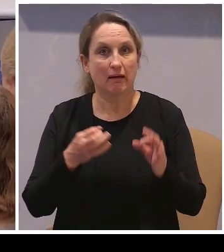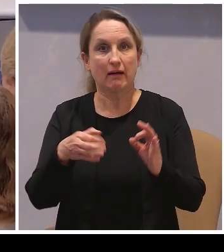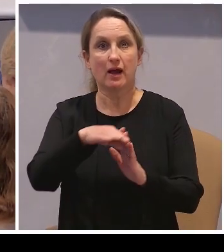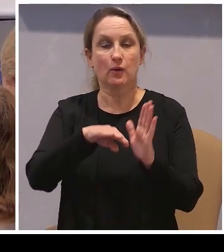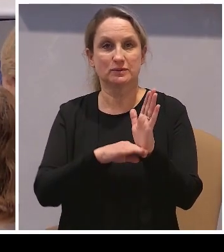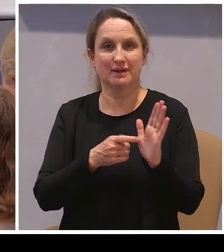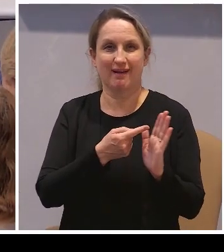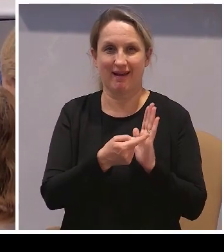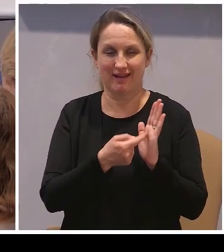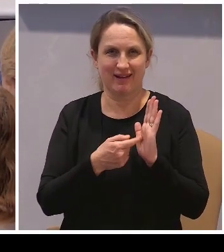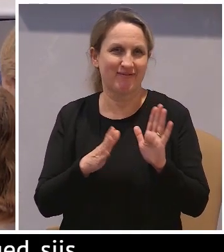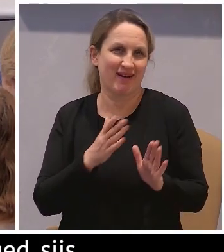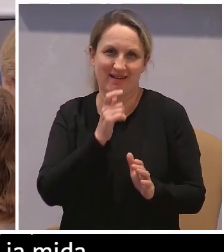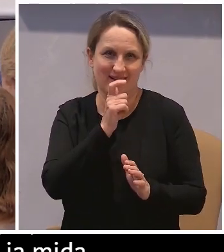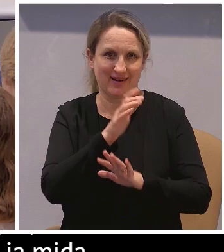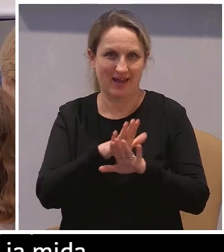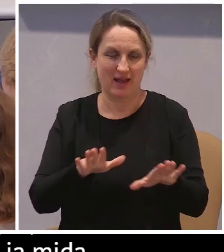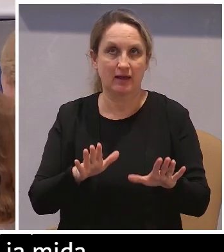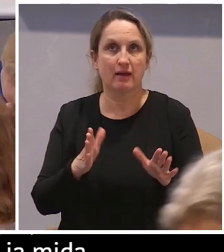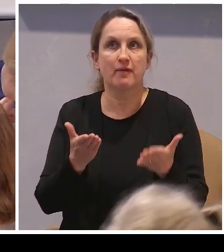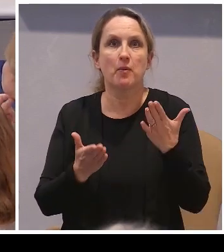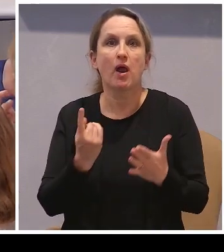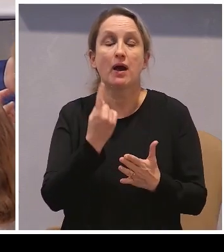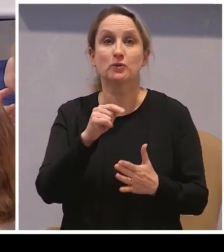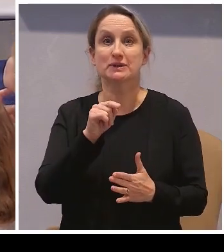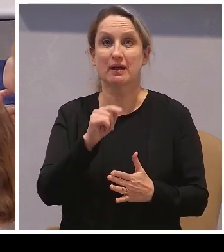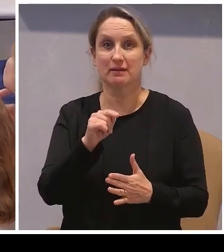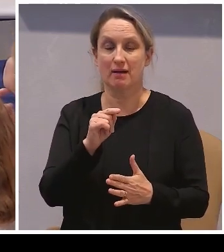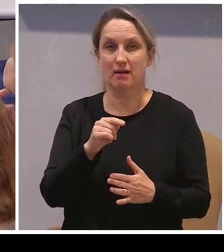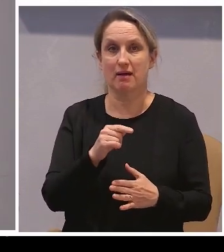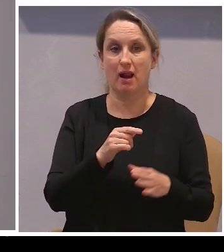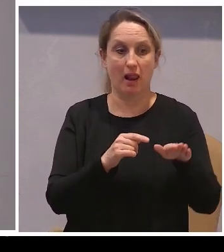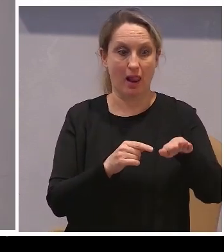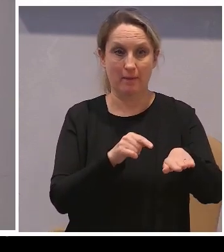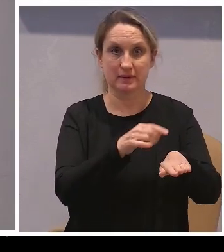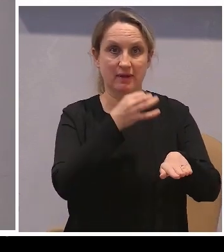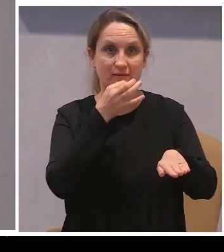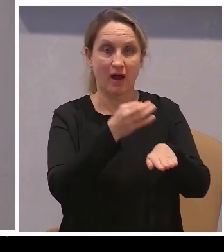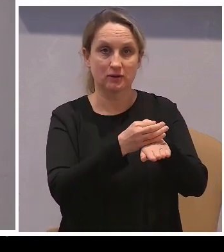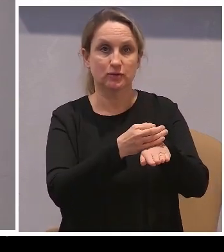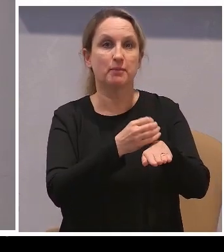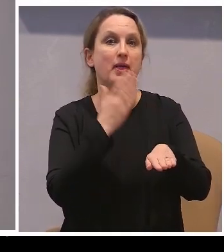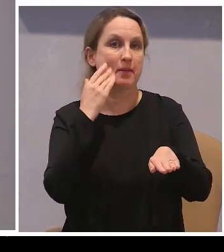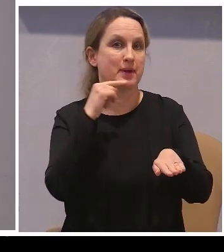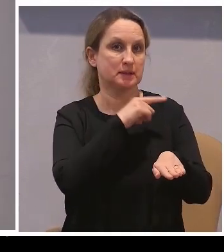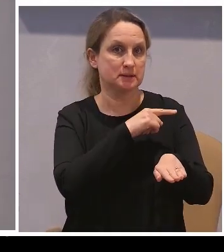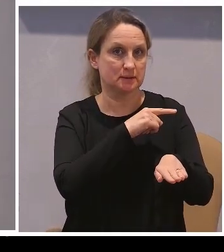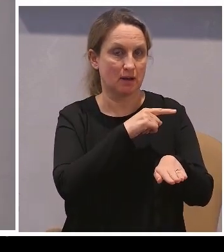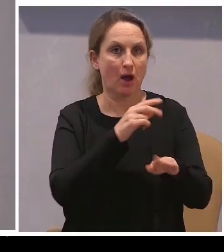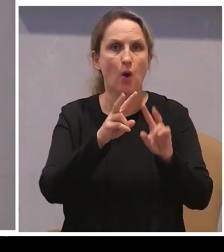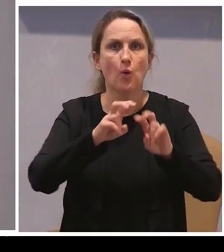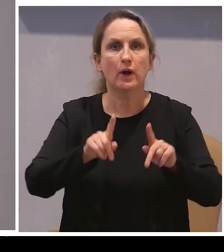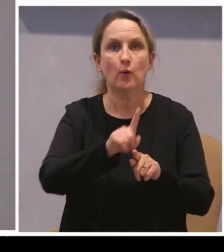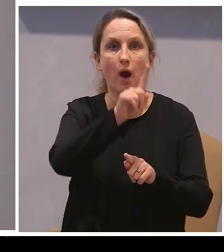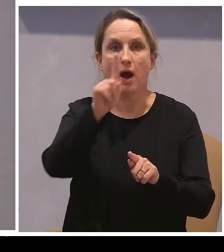dwell upon the lapse eest ethical and vastutab legal vanem ja kui rules. ta uuringu käigus saab äkki Maybe 19, just one thing siis to ta hakkab point out vastutama is ise, that tal on